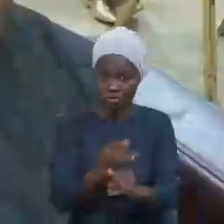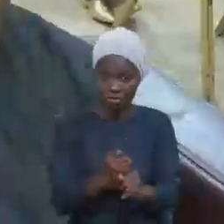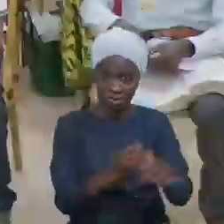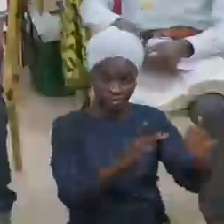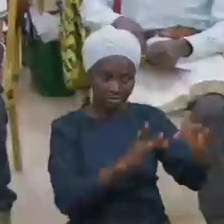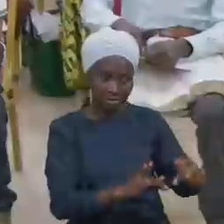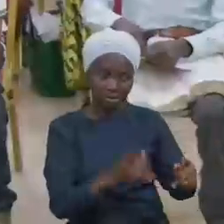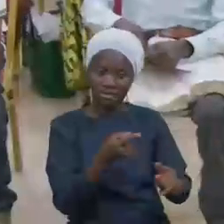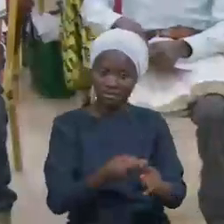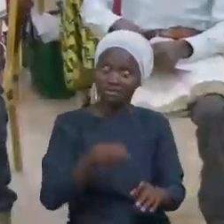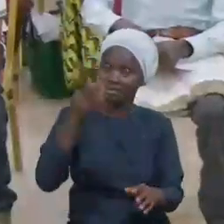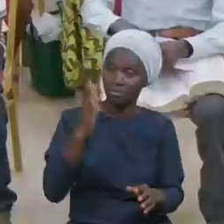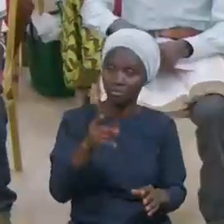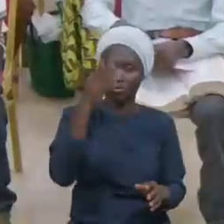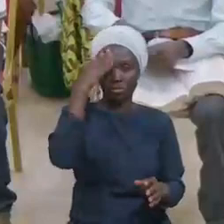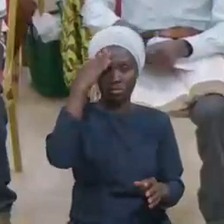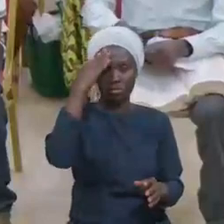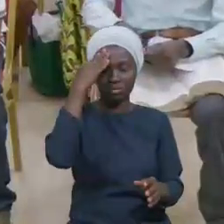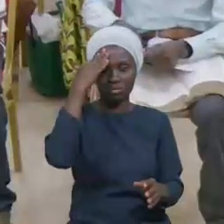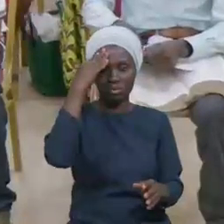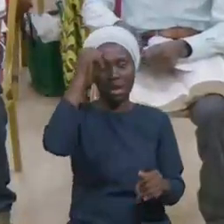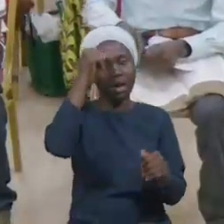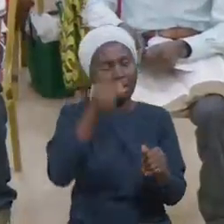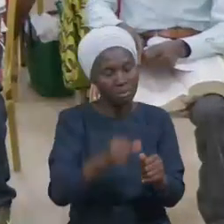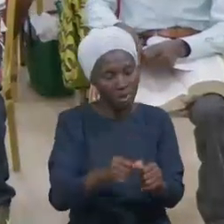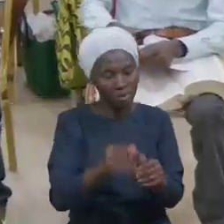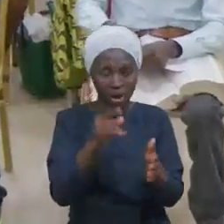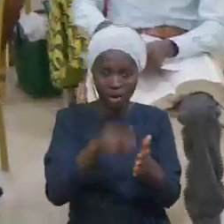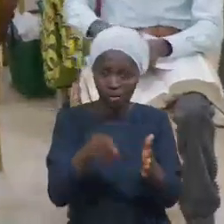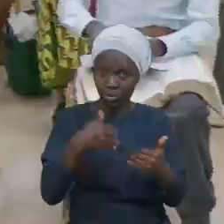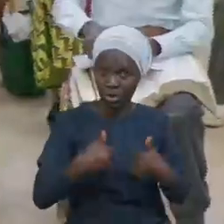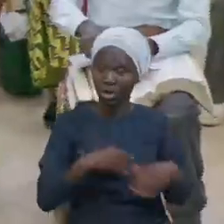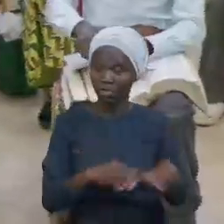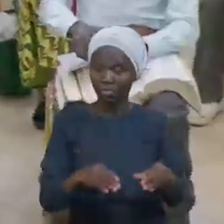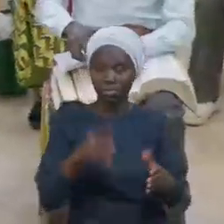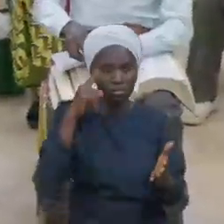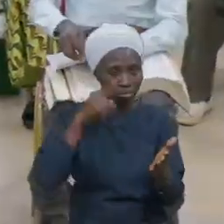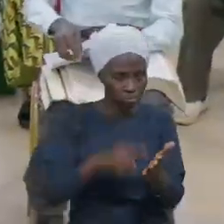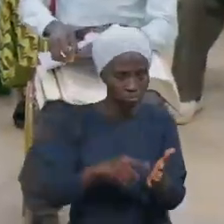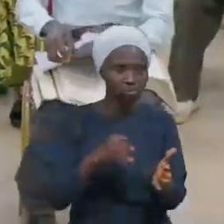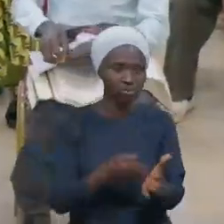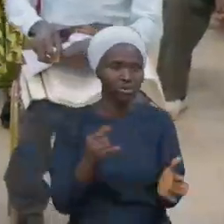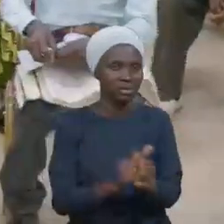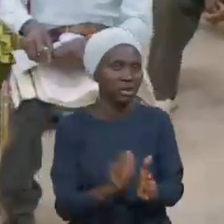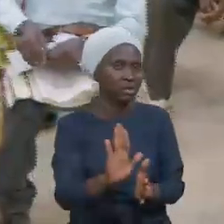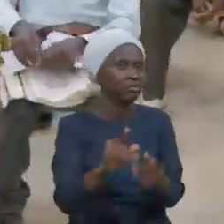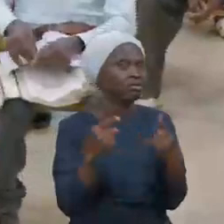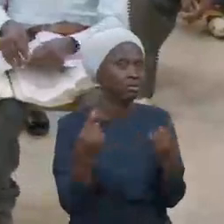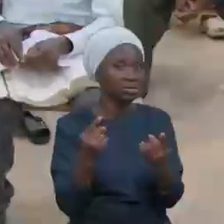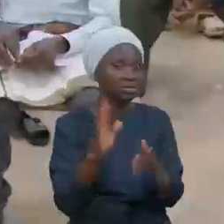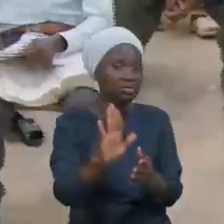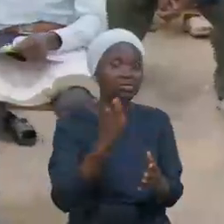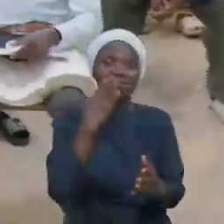done, that it was your sin, your evil, your behavior